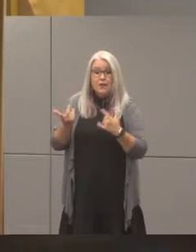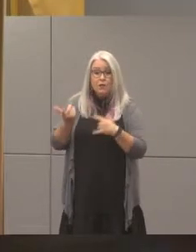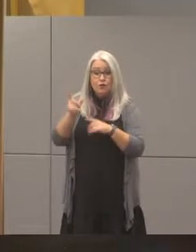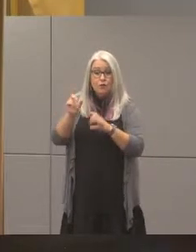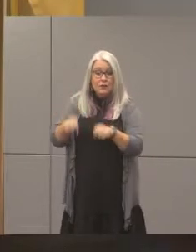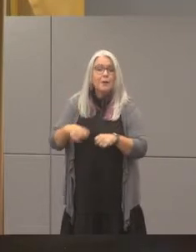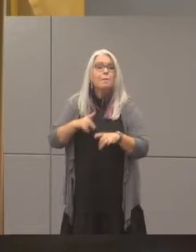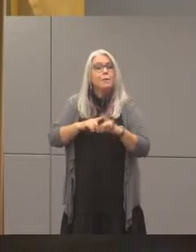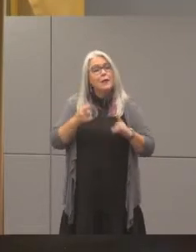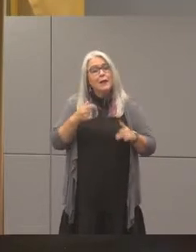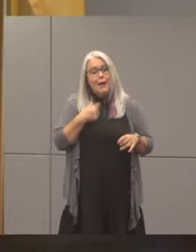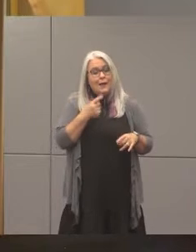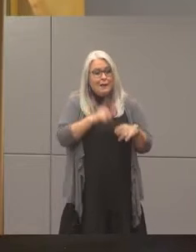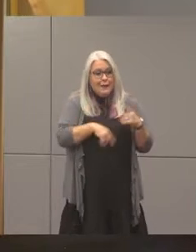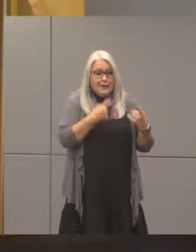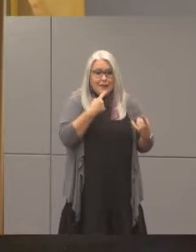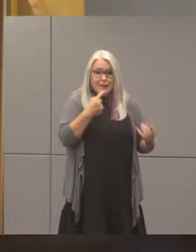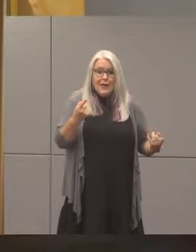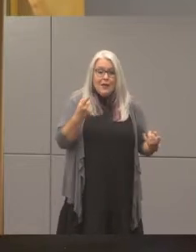have